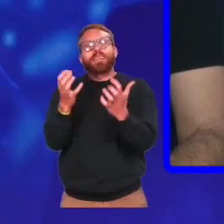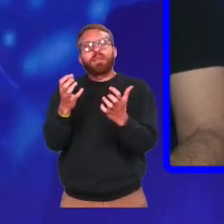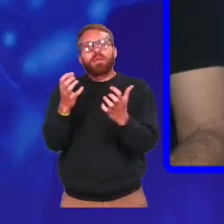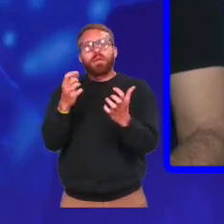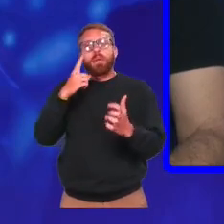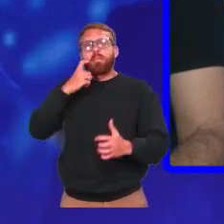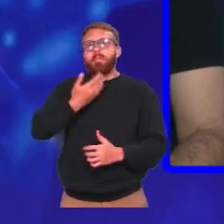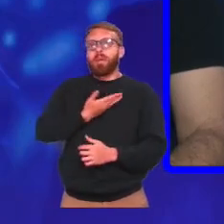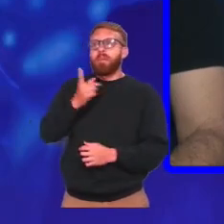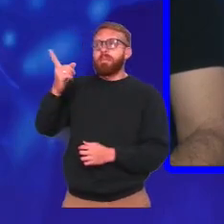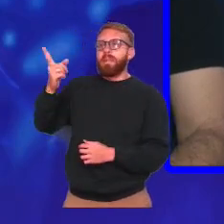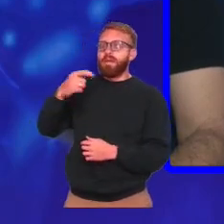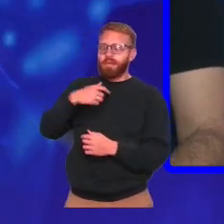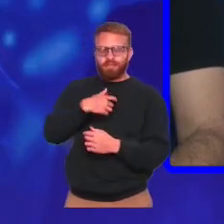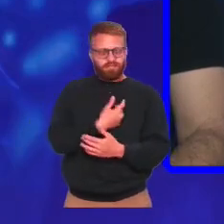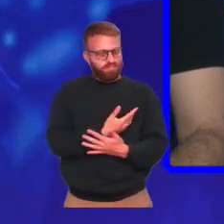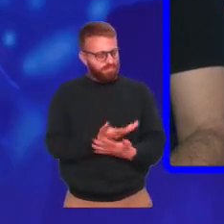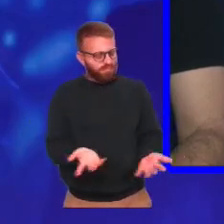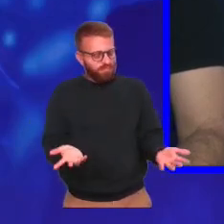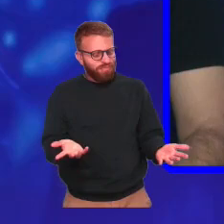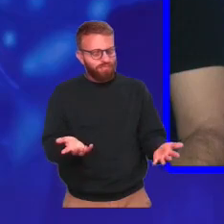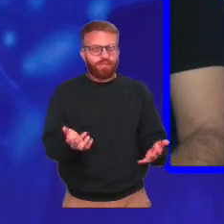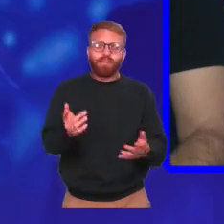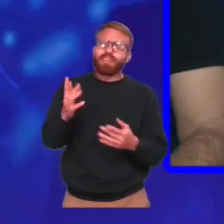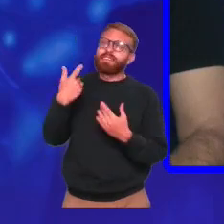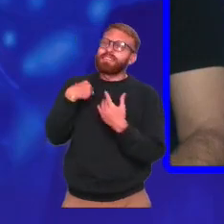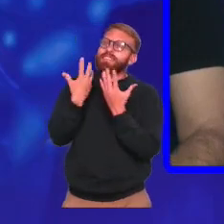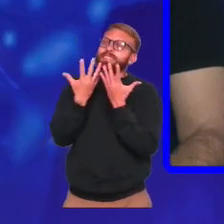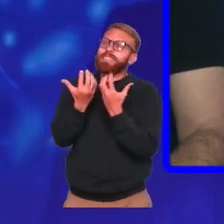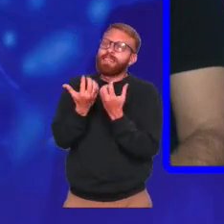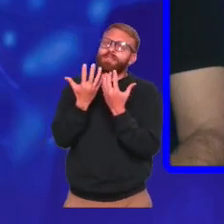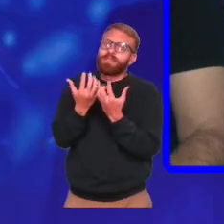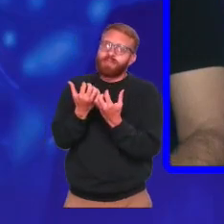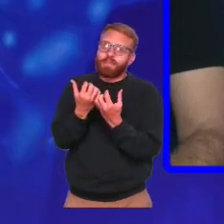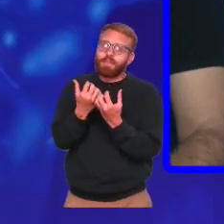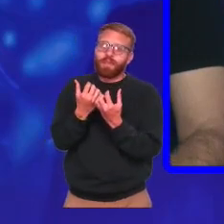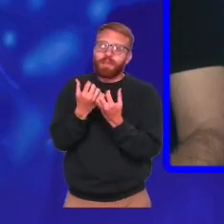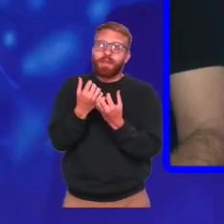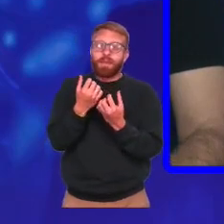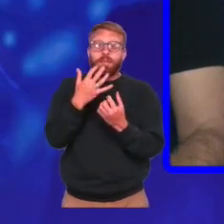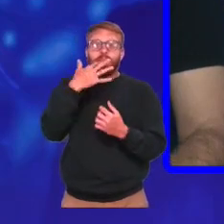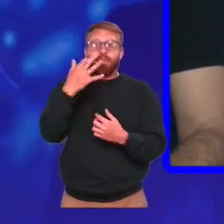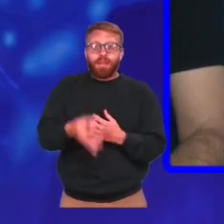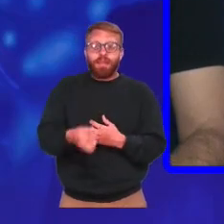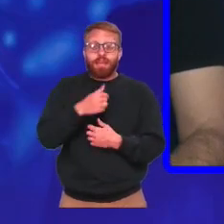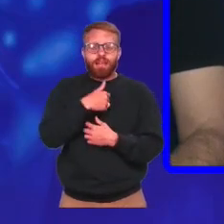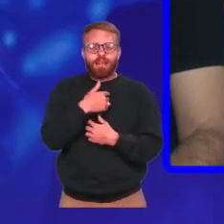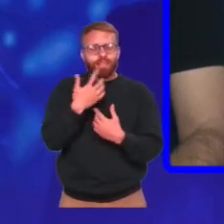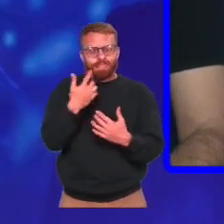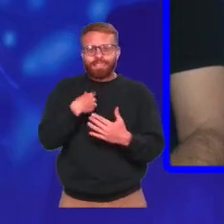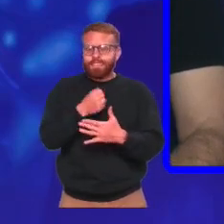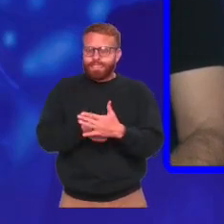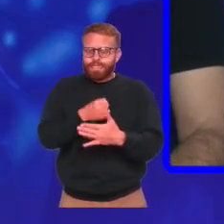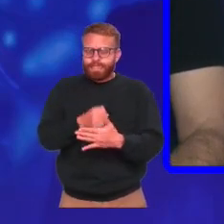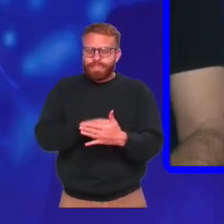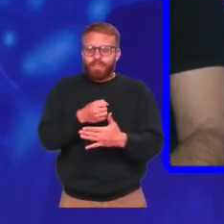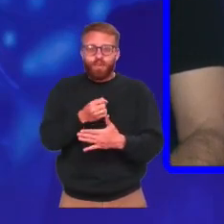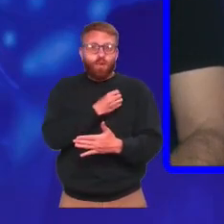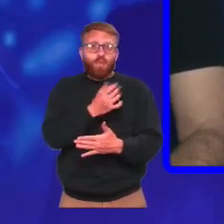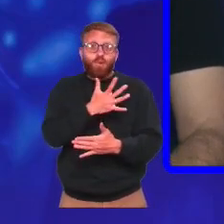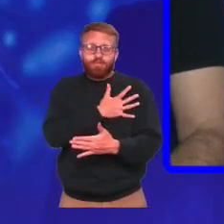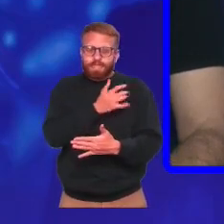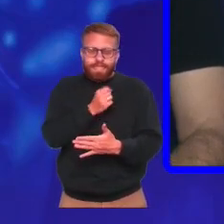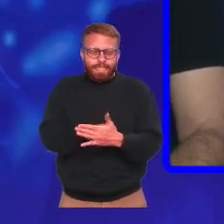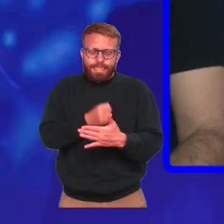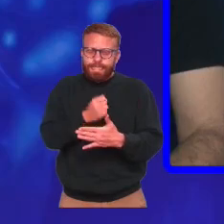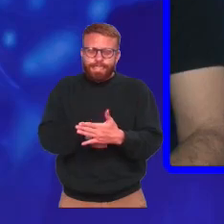And thankfully, there's a lot of opportunity, but the thing about opportunity sometimes